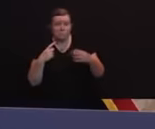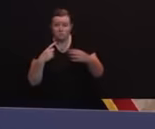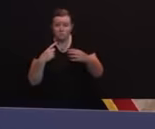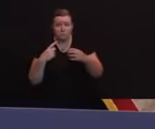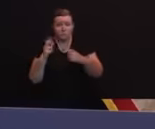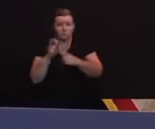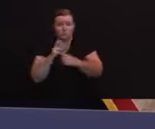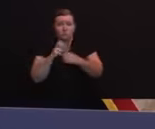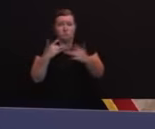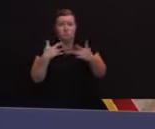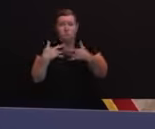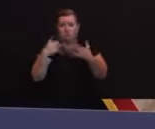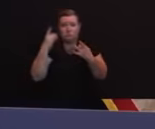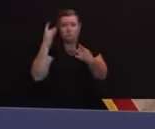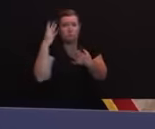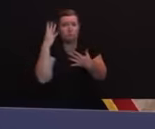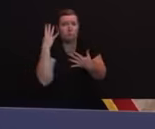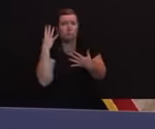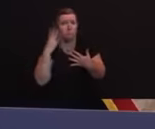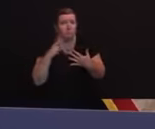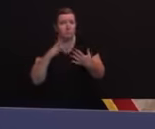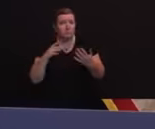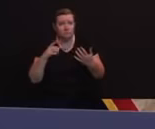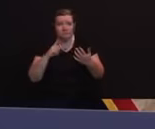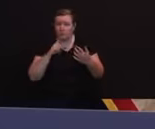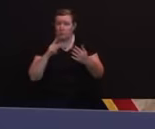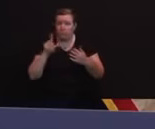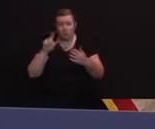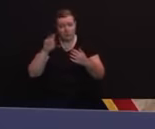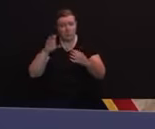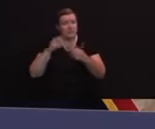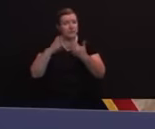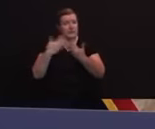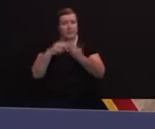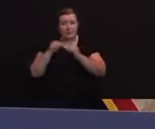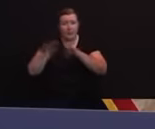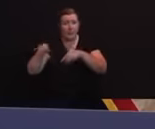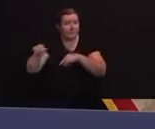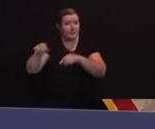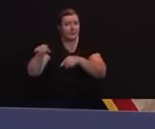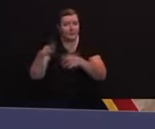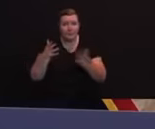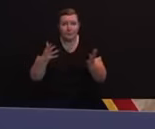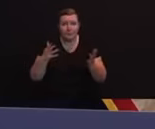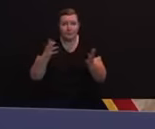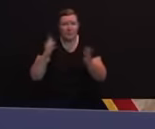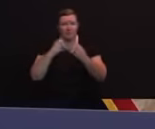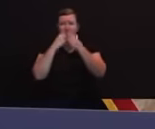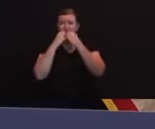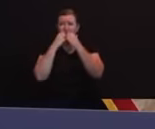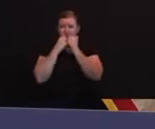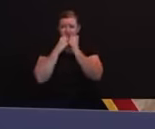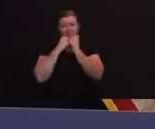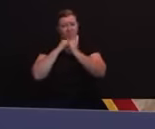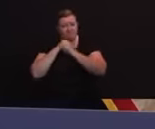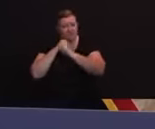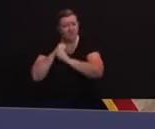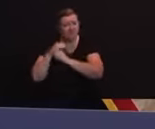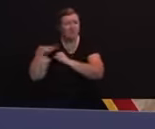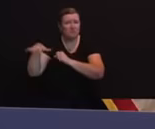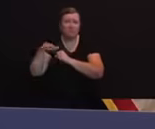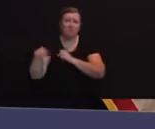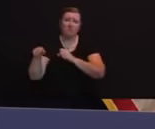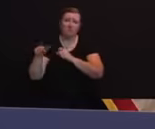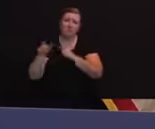seeing in long-term care, so we need to be especially vigilant to protect this population. We continue to partner